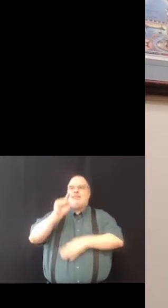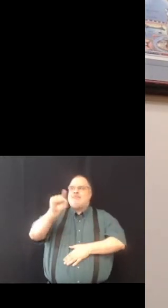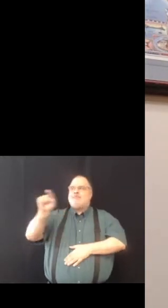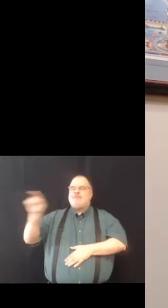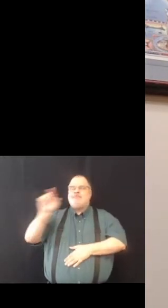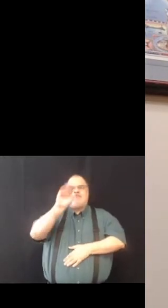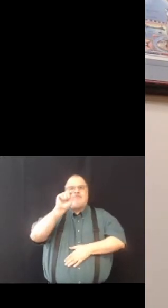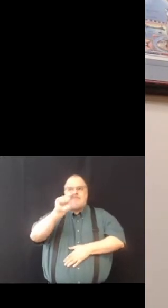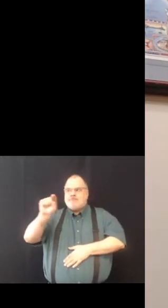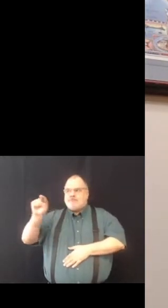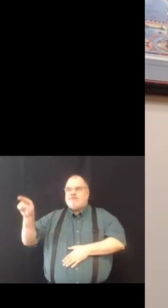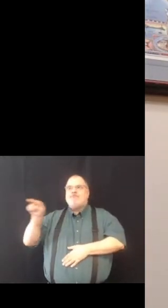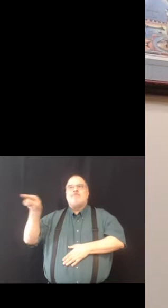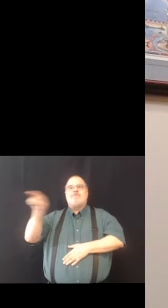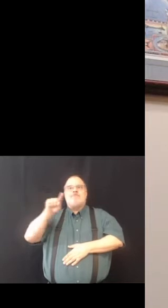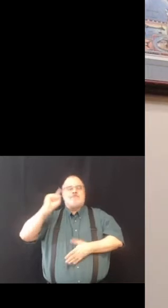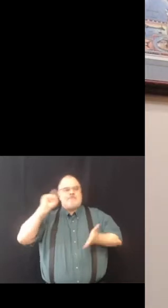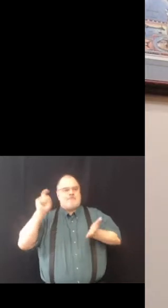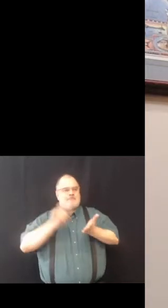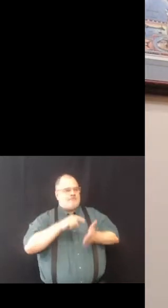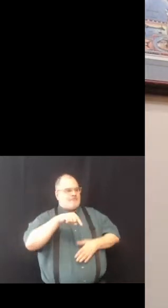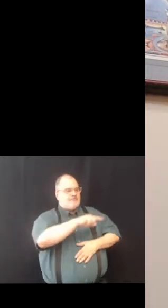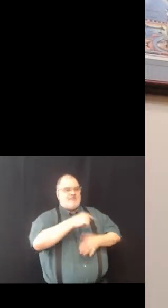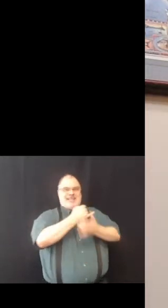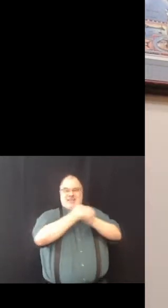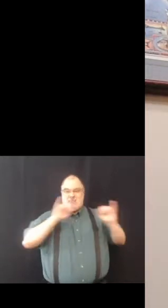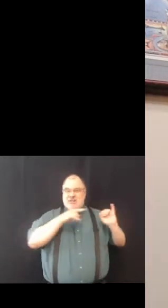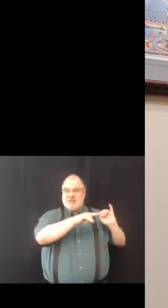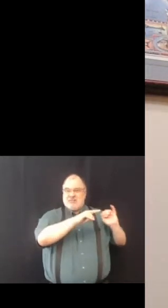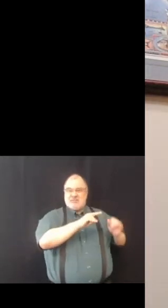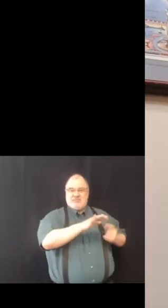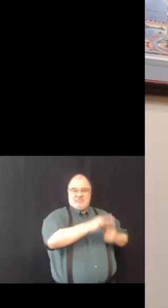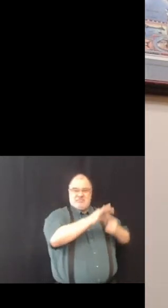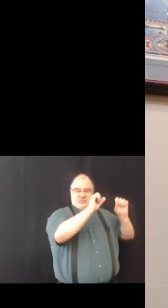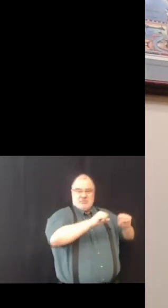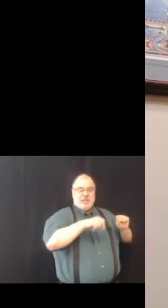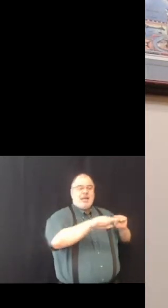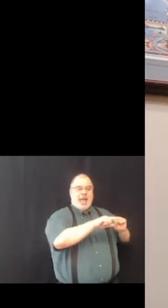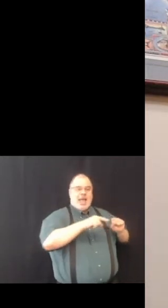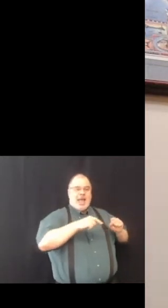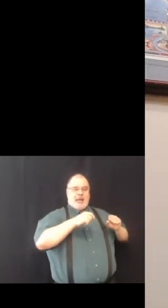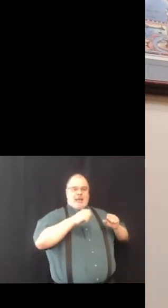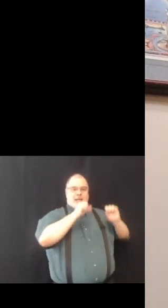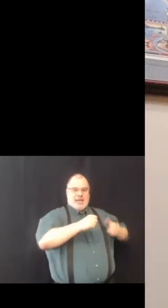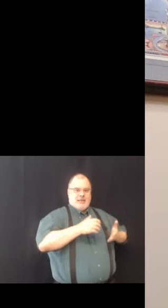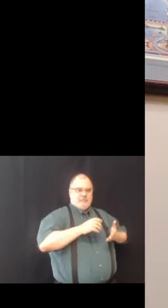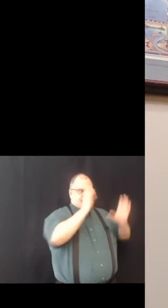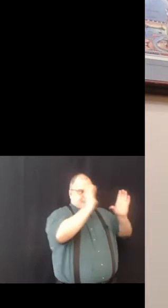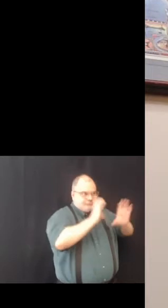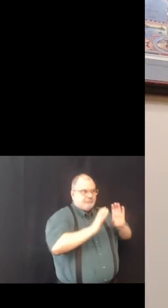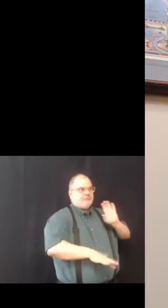and commitment to the independence of all Floridians with unique abilities by helping them find meaningful jobs, jobs that will support